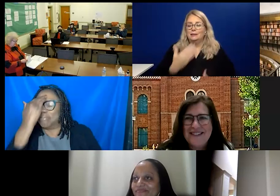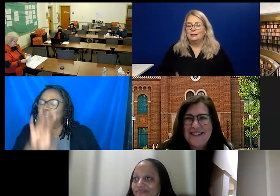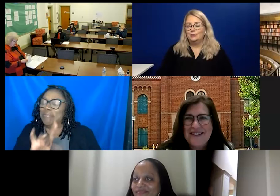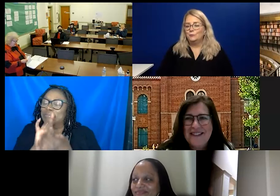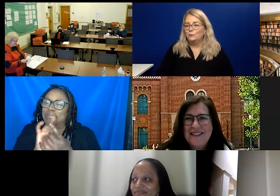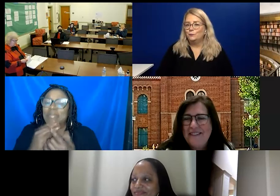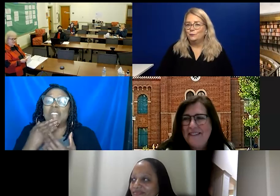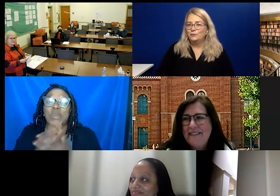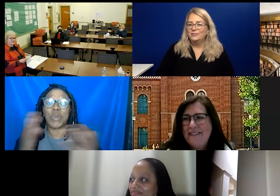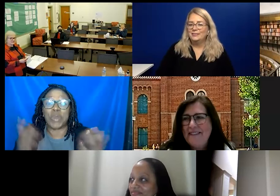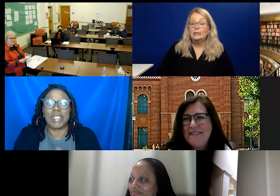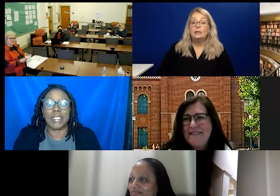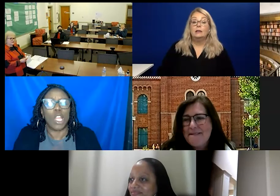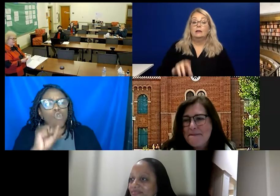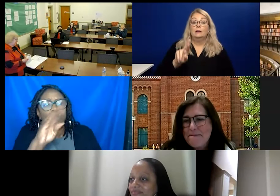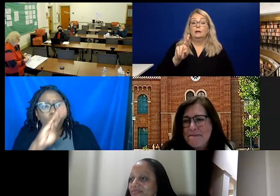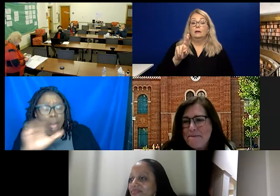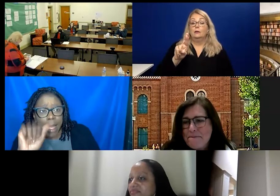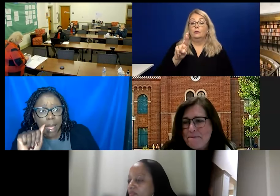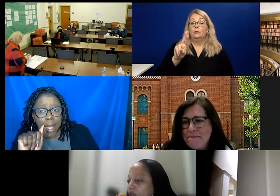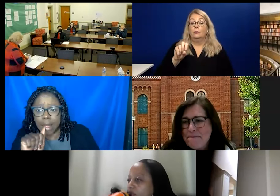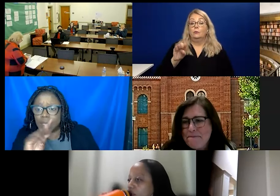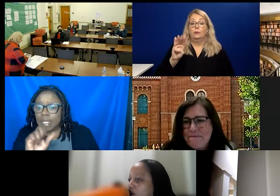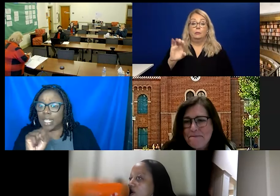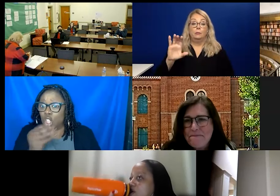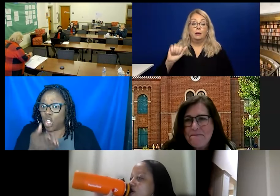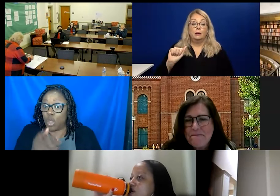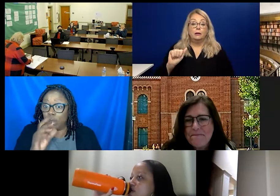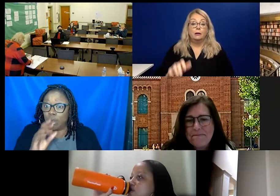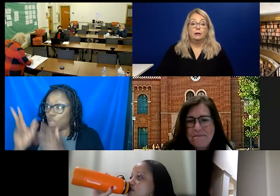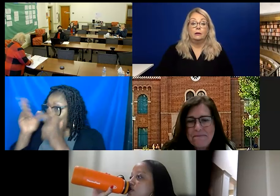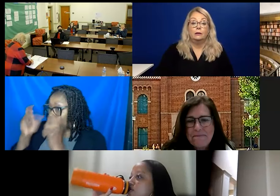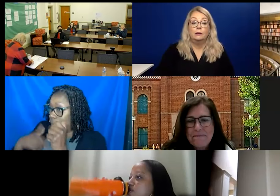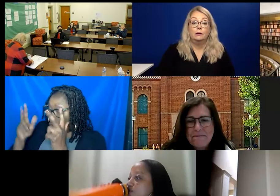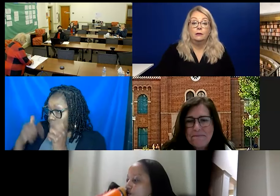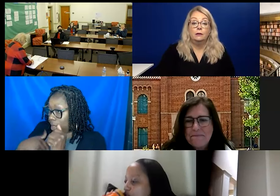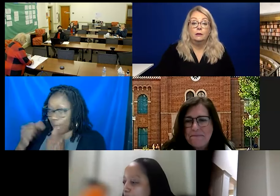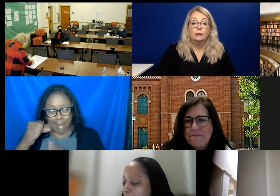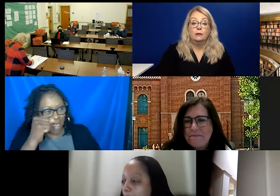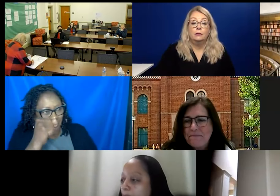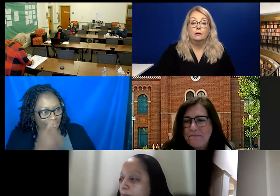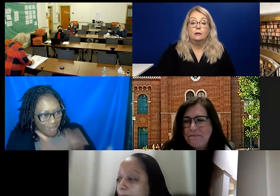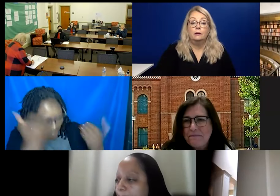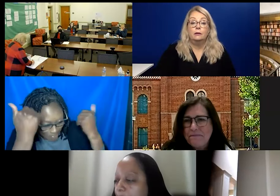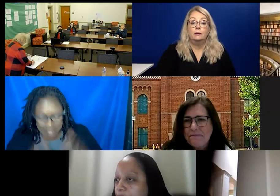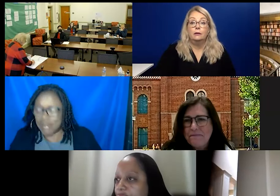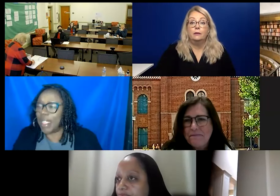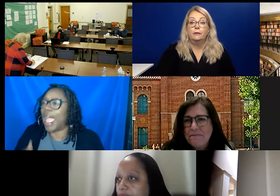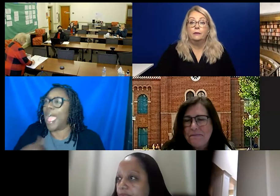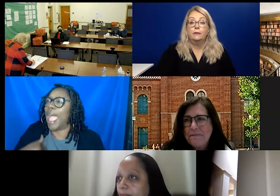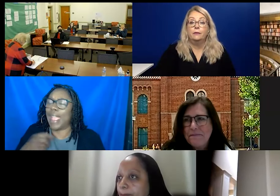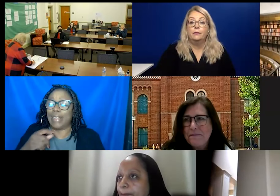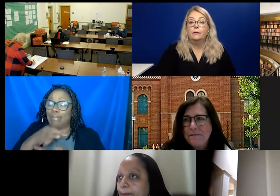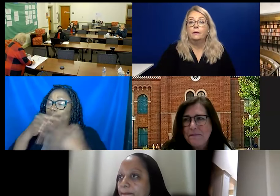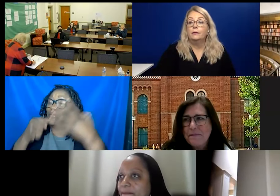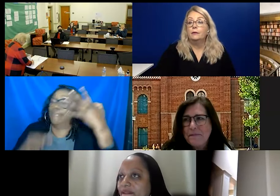you. Is Rebecca Slayton there? I'm here. Can you hear me, Linda? Yes, thank you. I have several